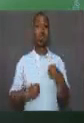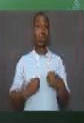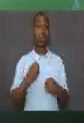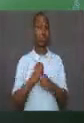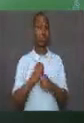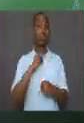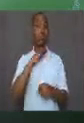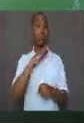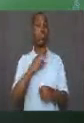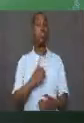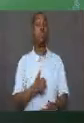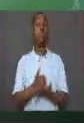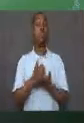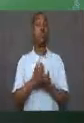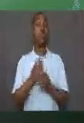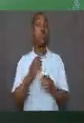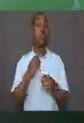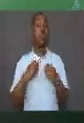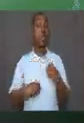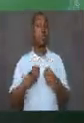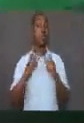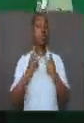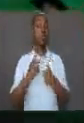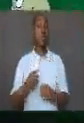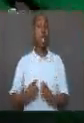excretion. You may begin now.